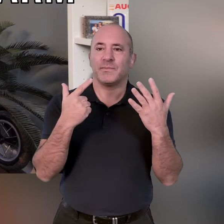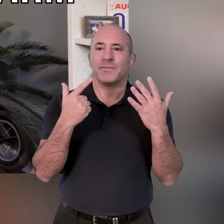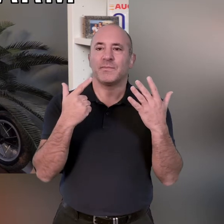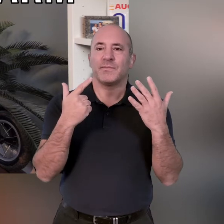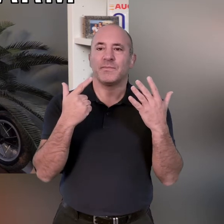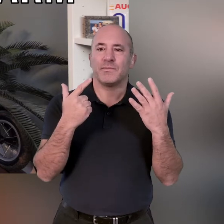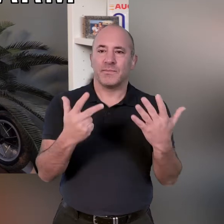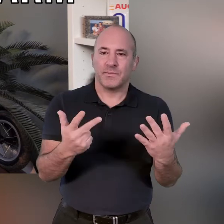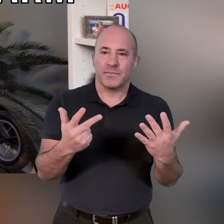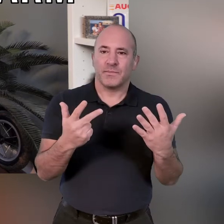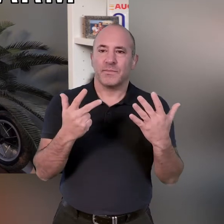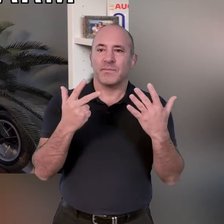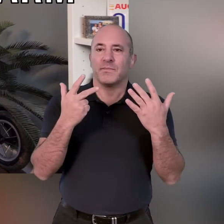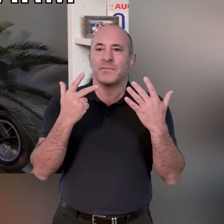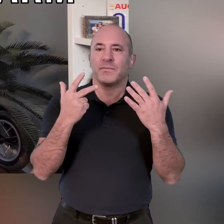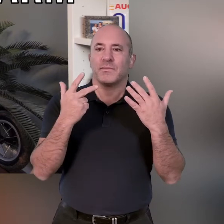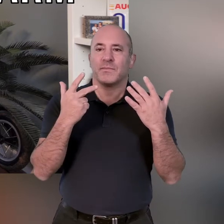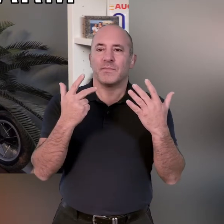7, 8,